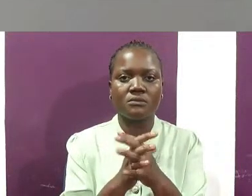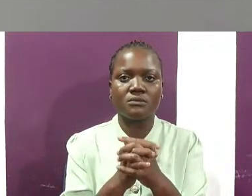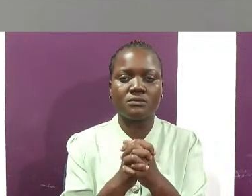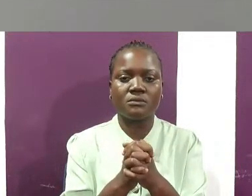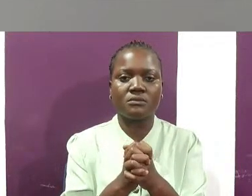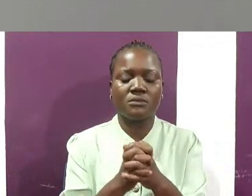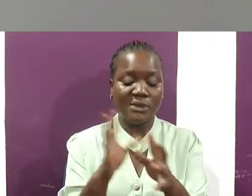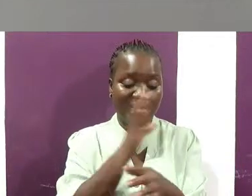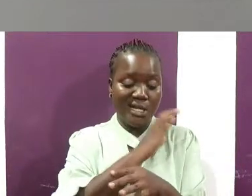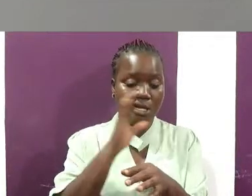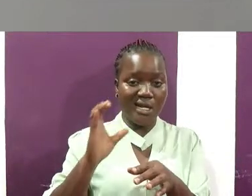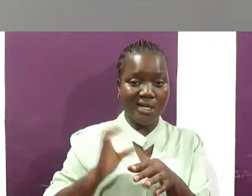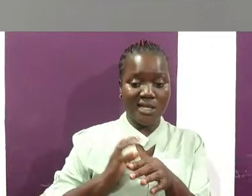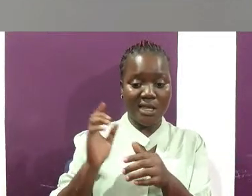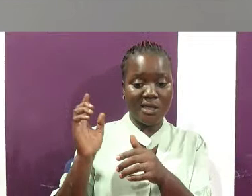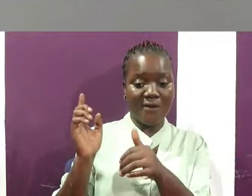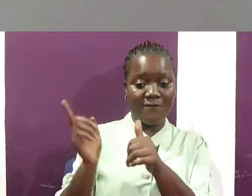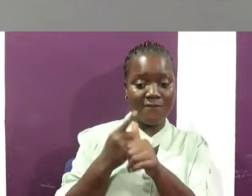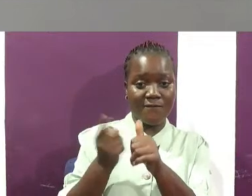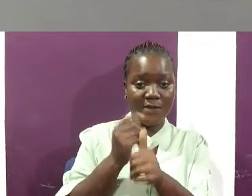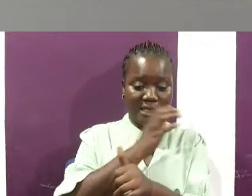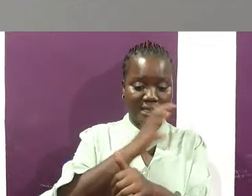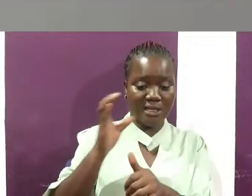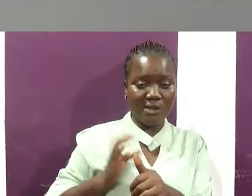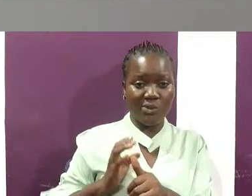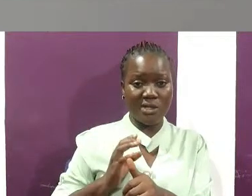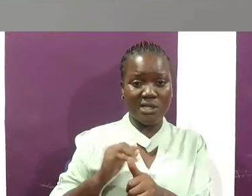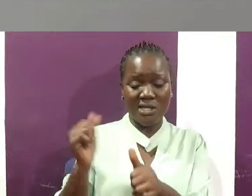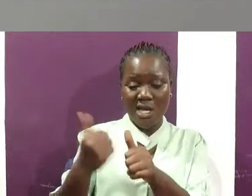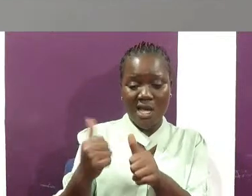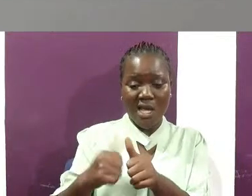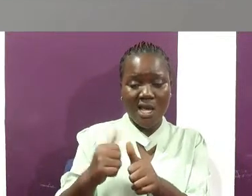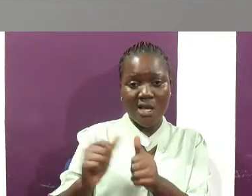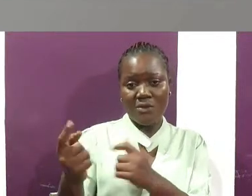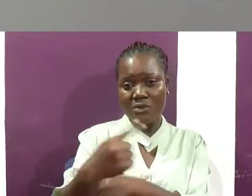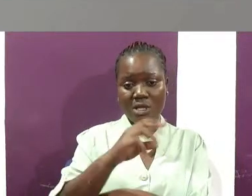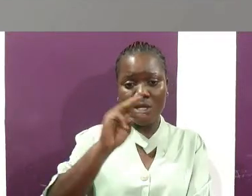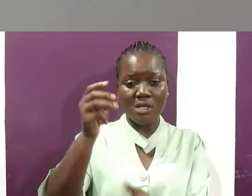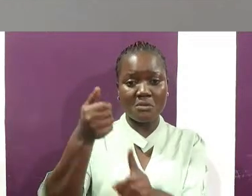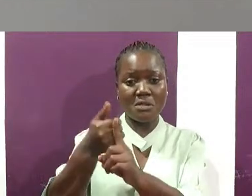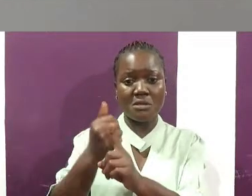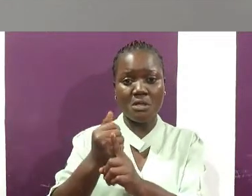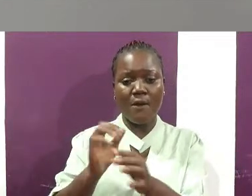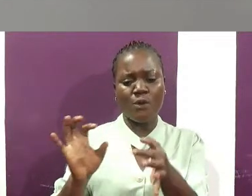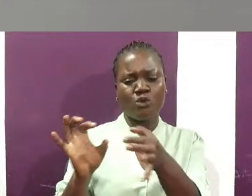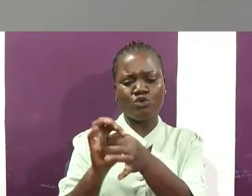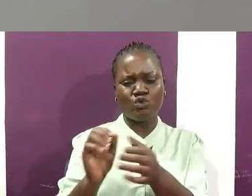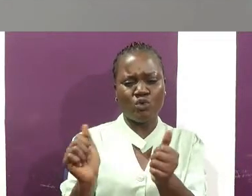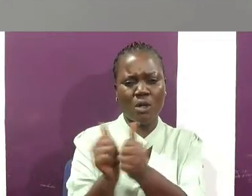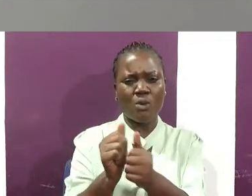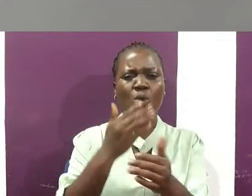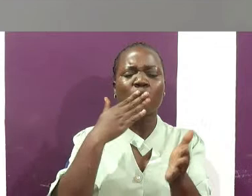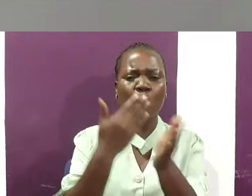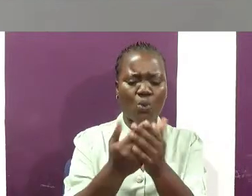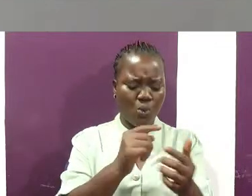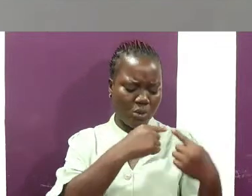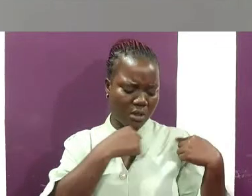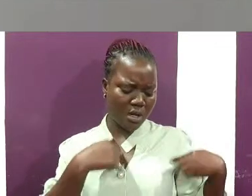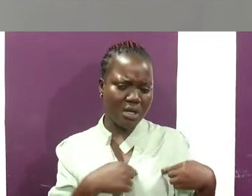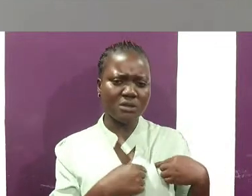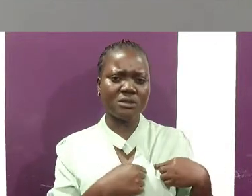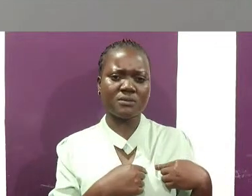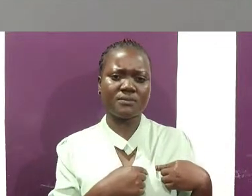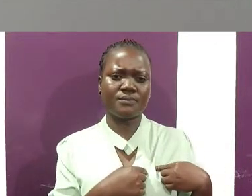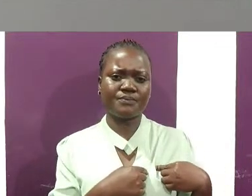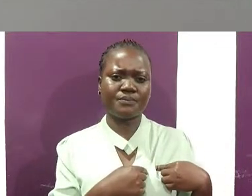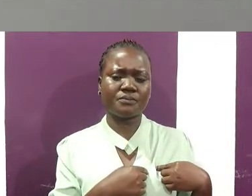Christopher Edikano, Debiara, no de Akumakro, Eshiemu. Those from Pentecost that were converted went